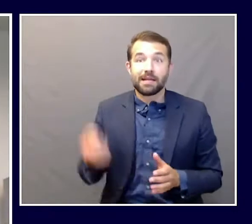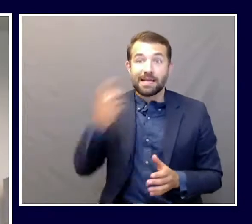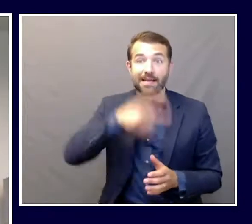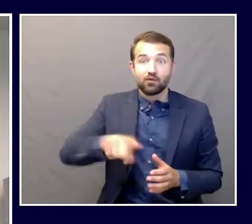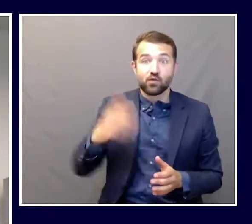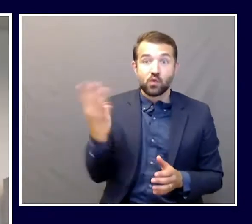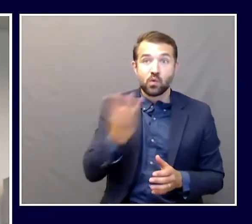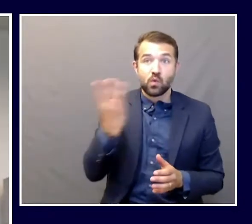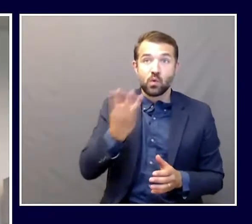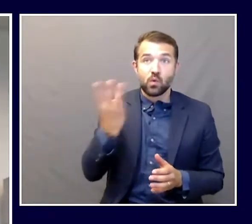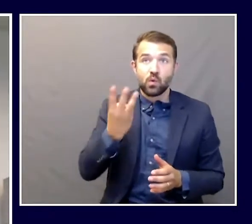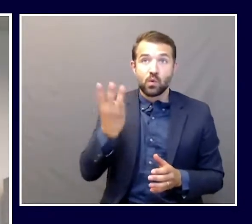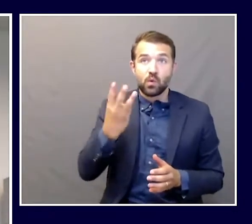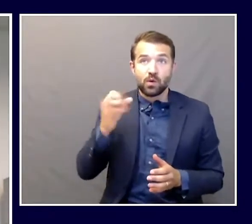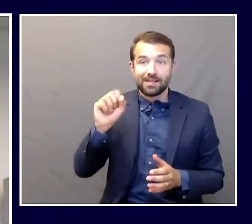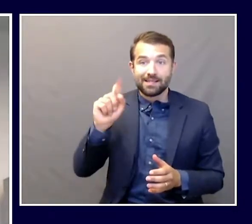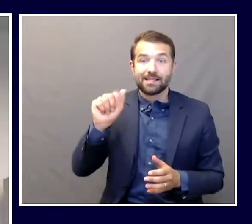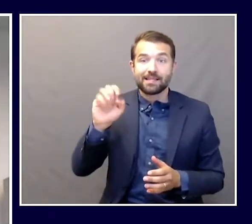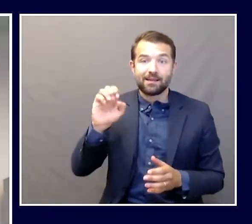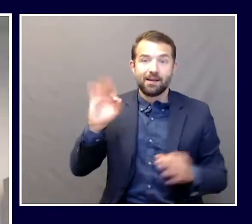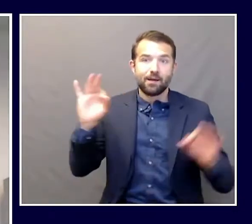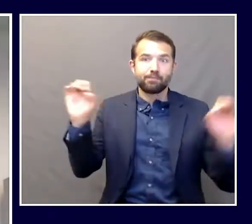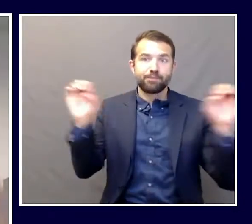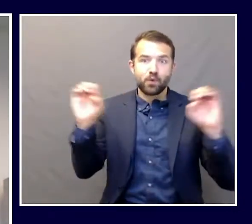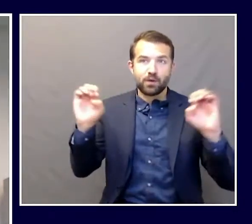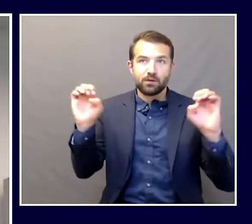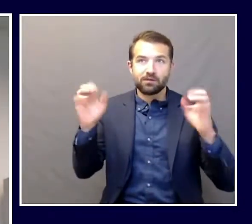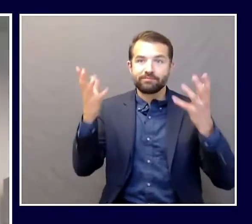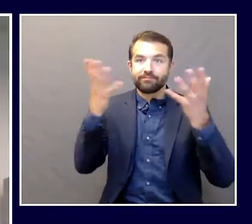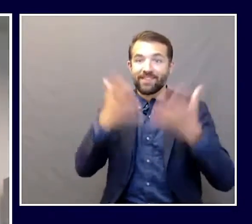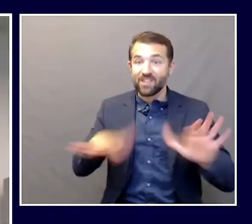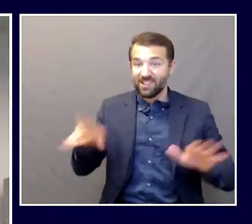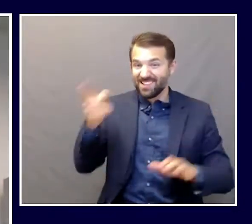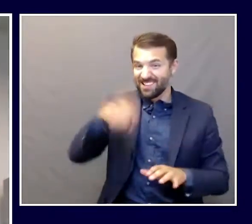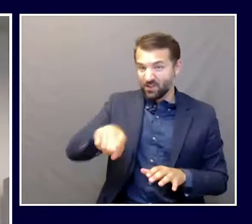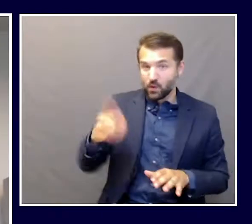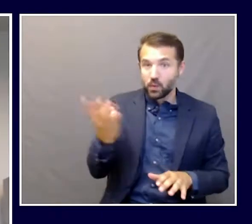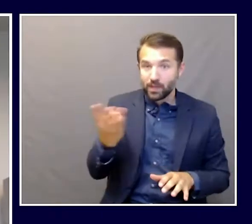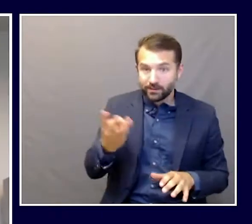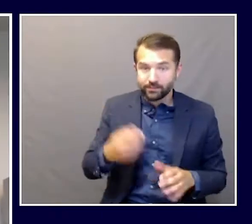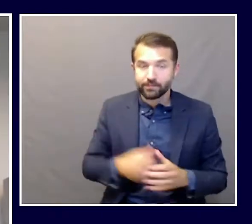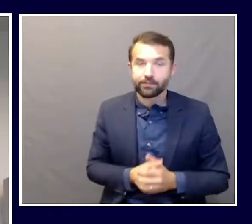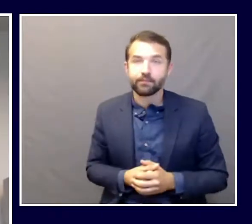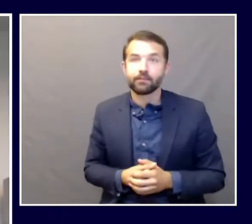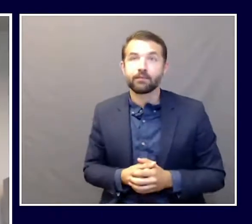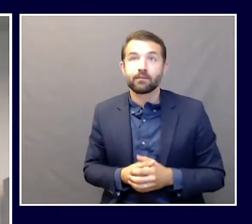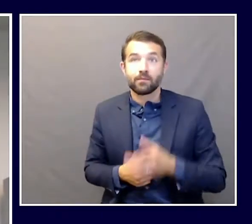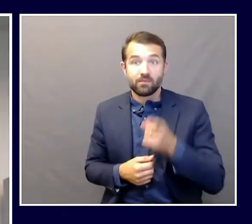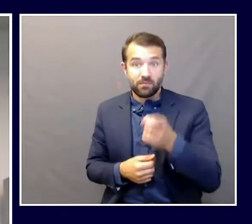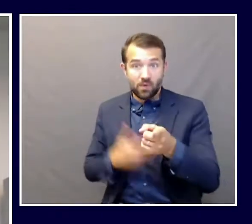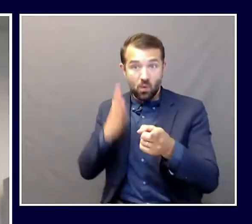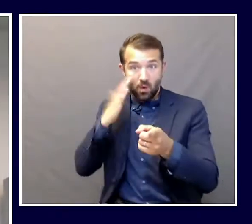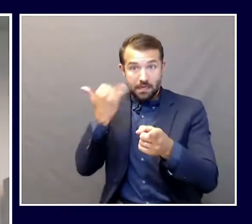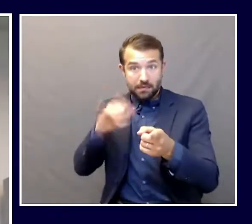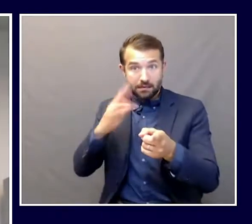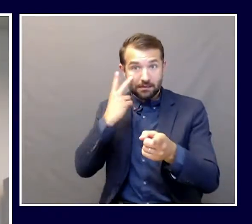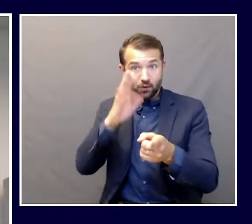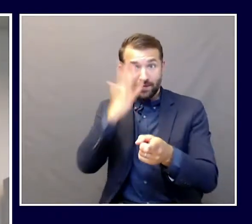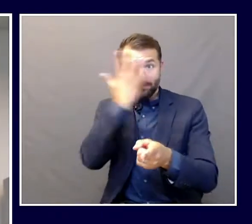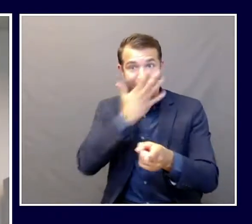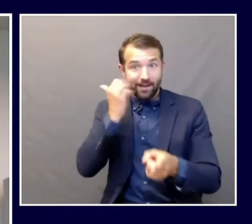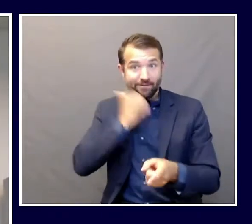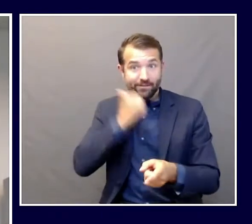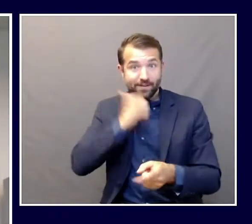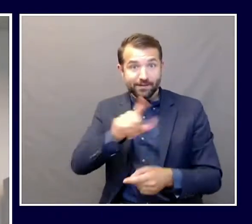see your smiling face each Wednesday at 2:00? Brian, you took my clothes away from me. Oh man. I apologize.